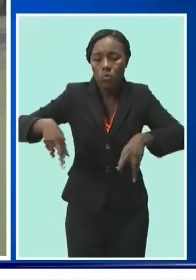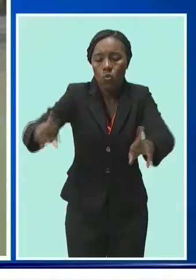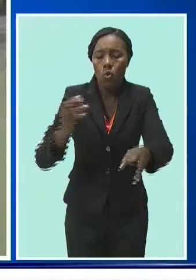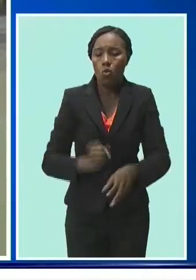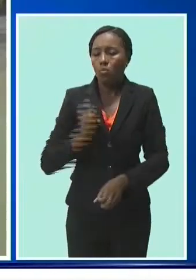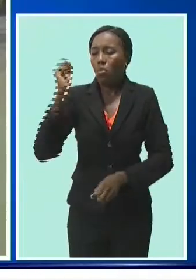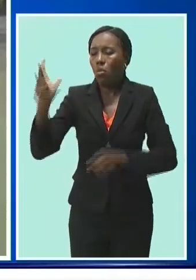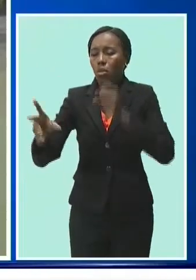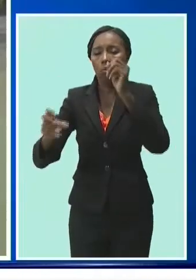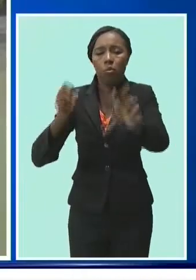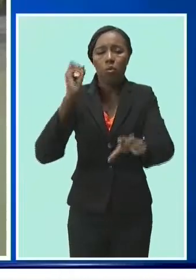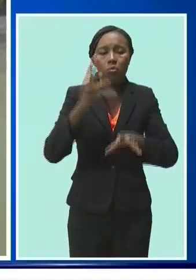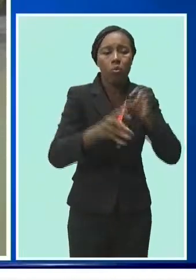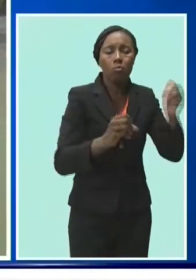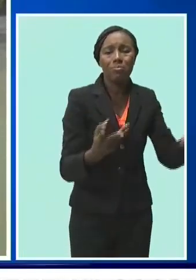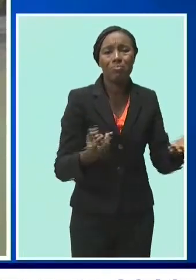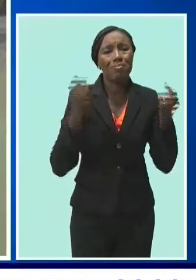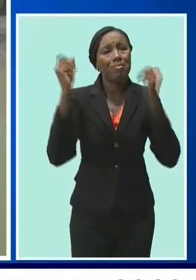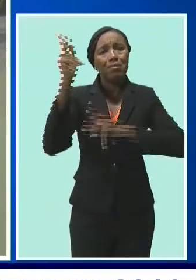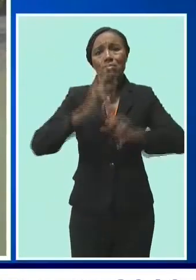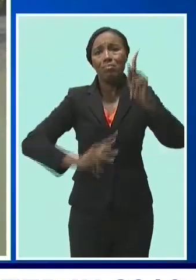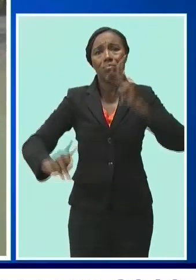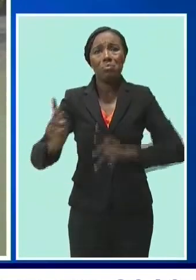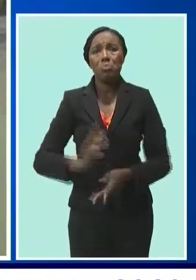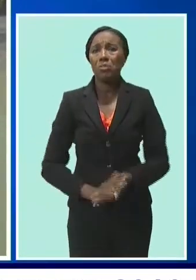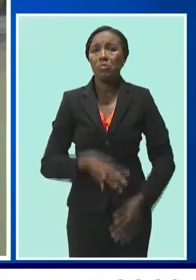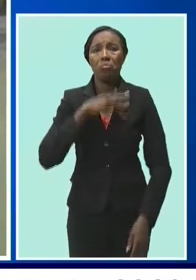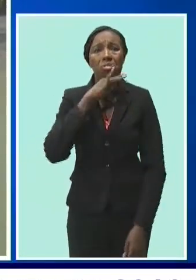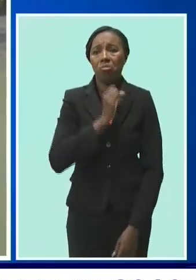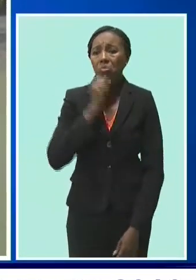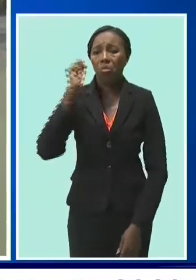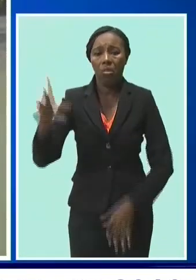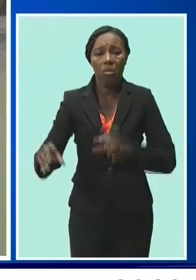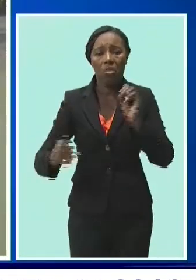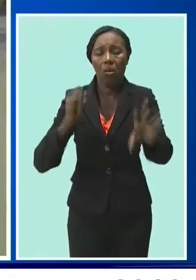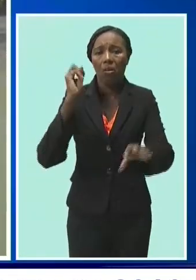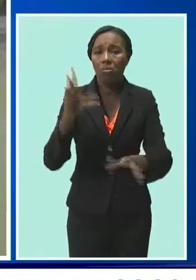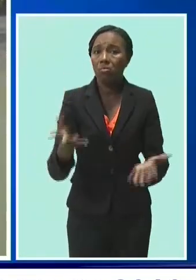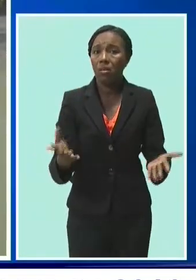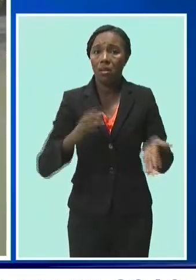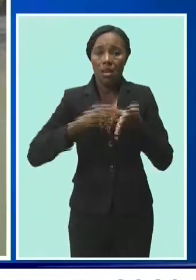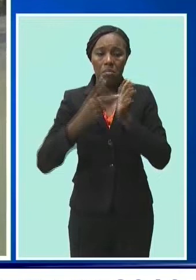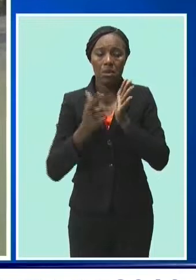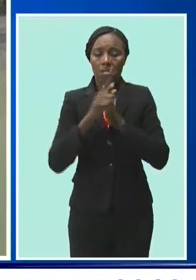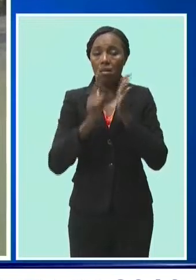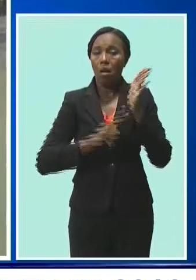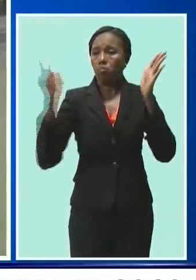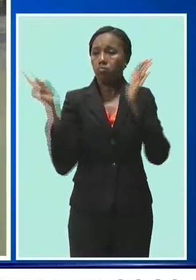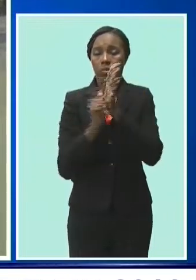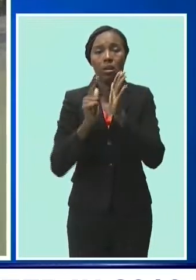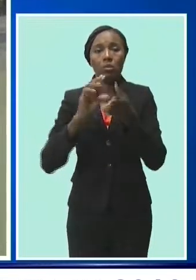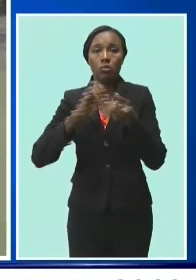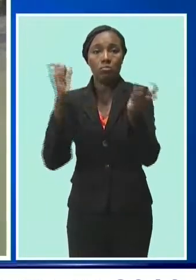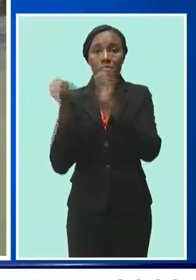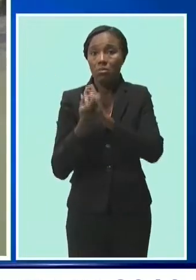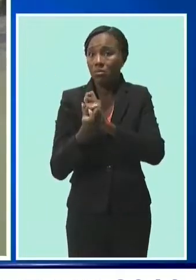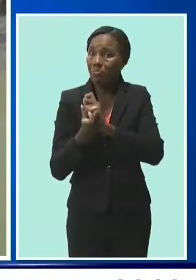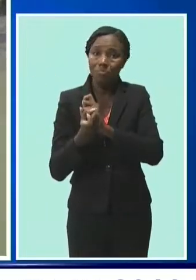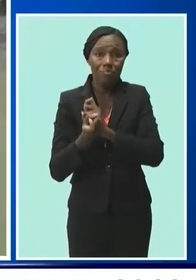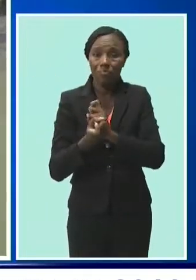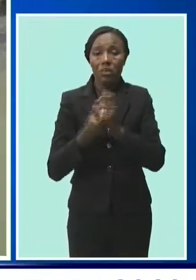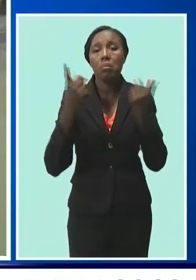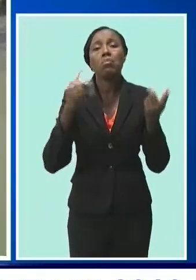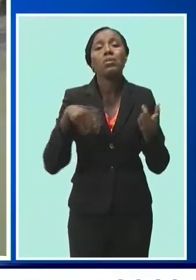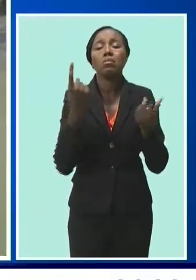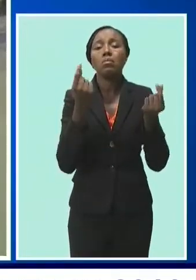have a littering problem. So the ban is not going to change that. We need to continue working in schools, educating,